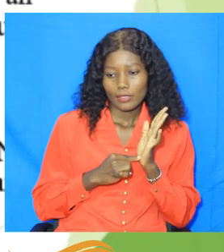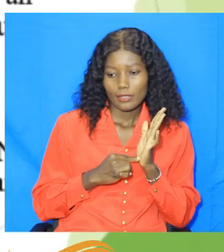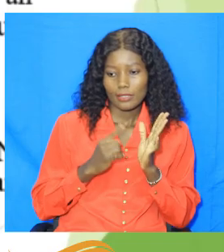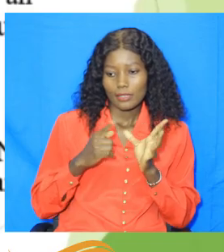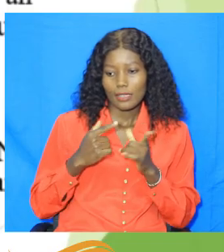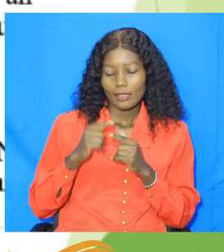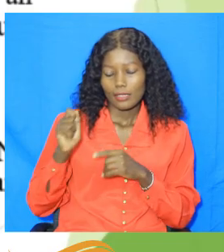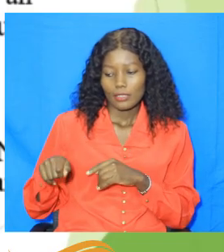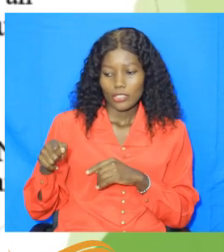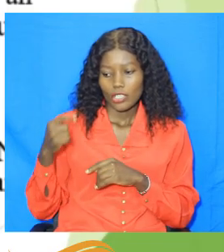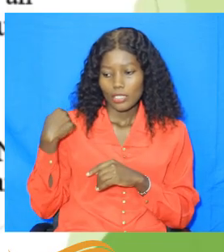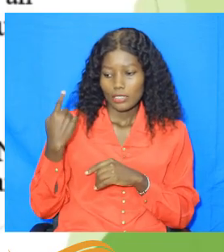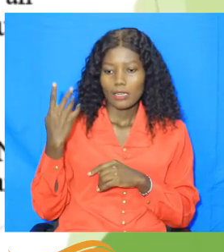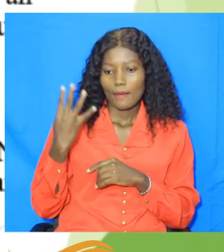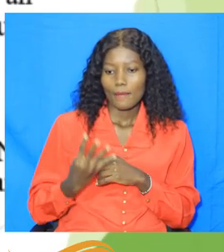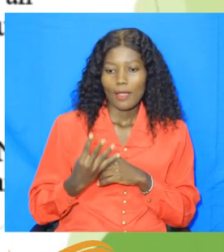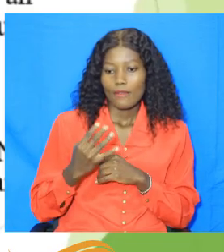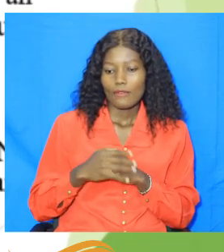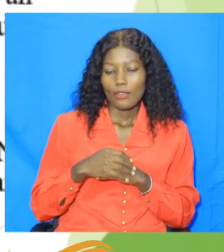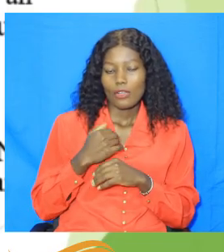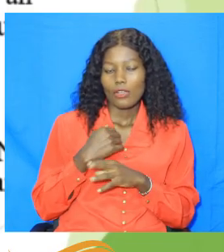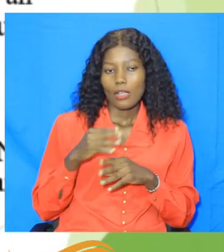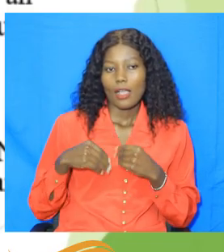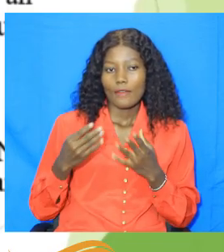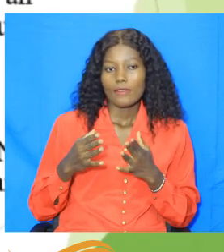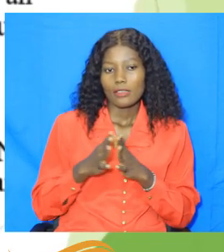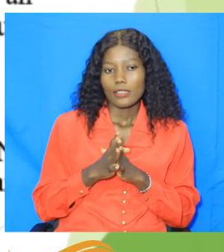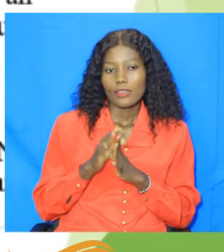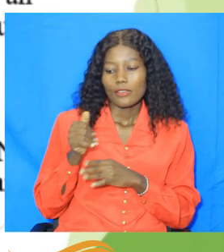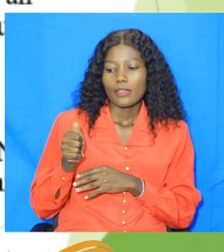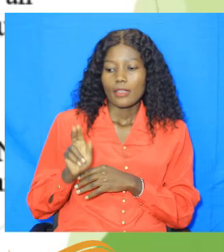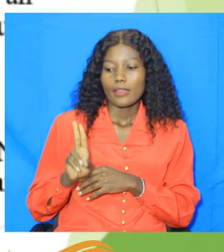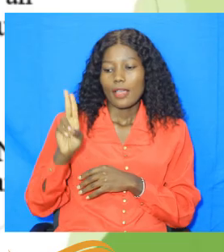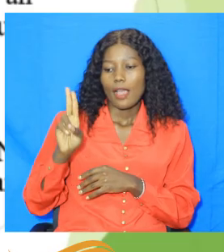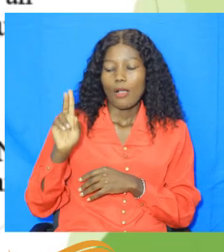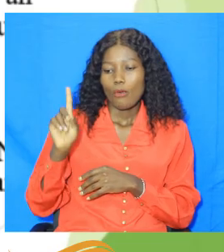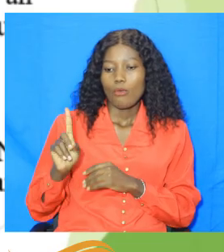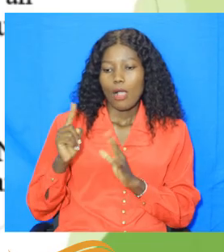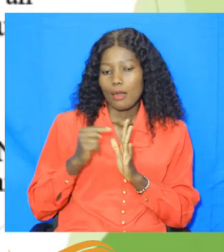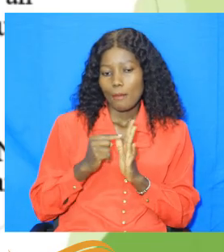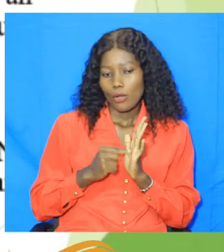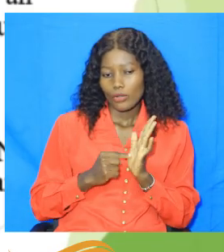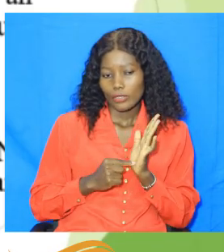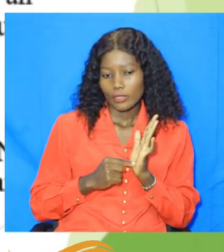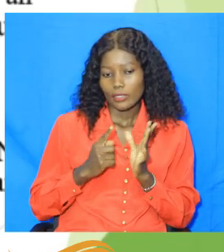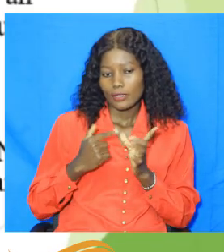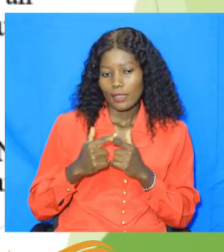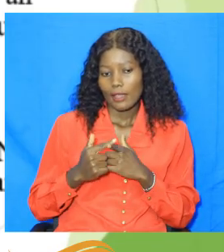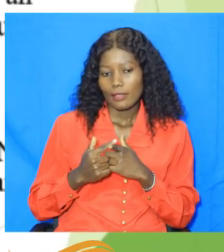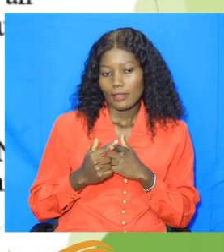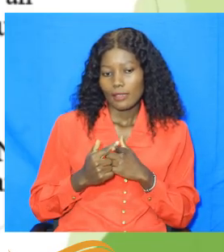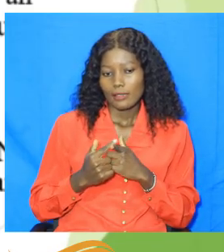and judge number 4 has given Ao 1 point, then